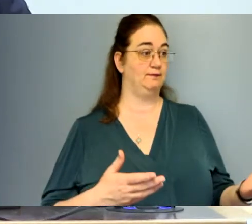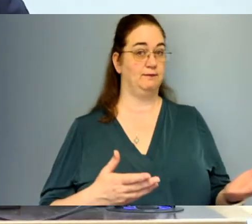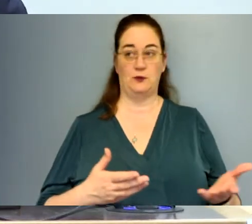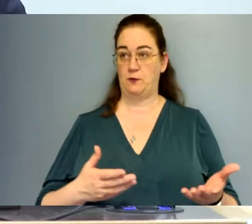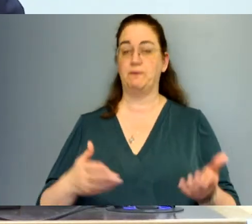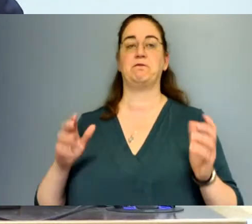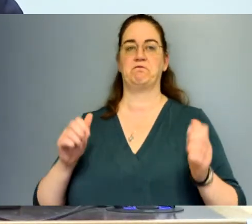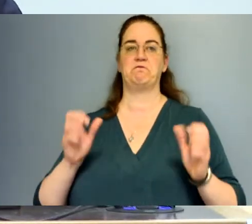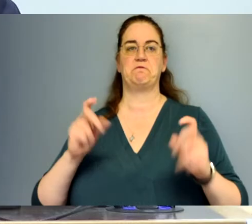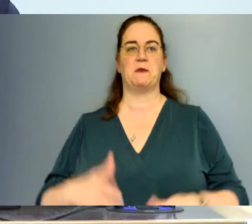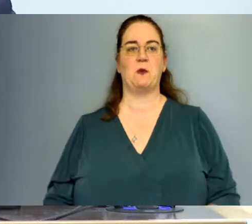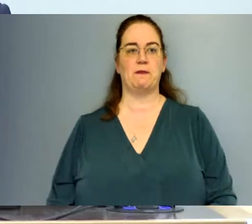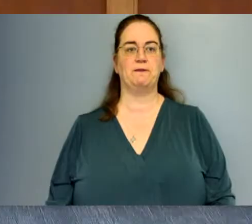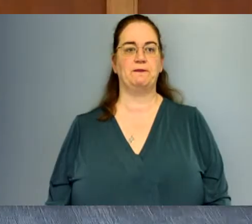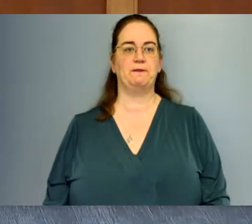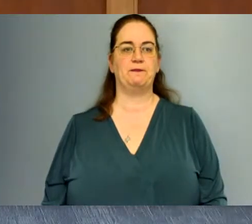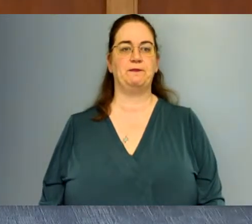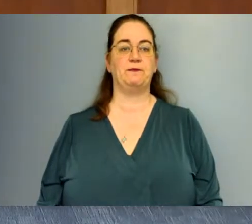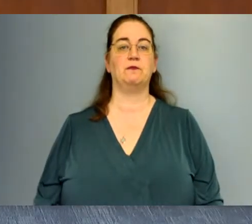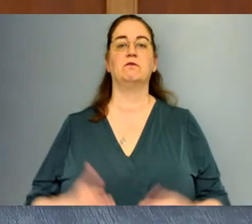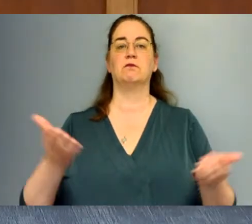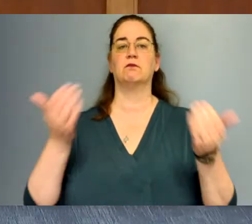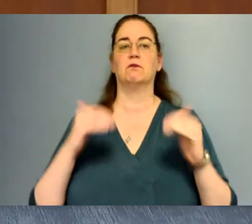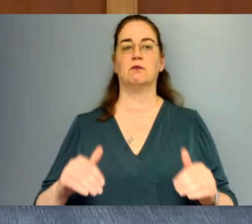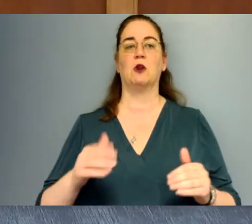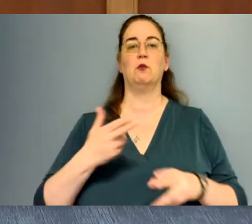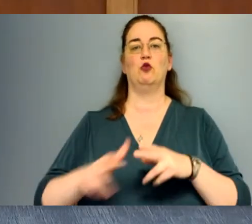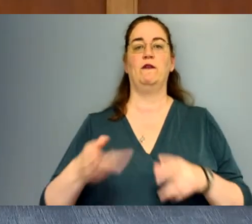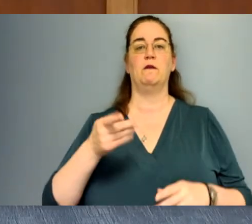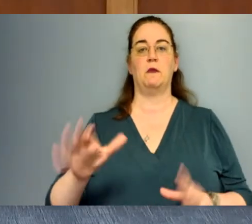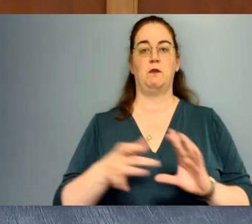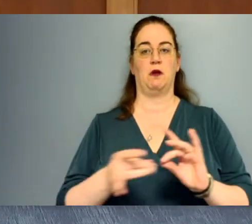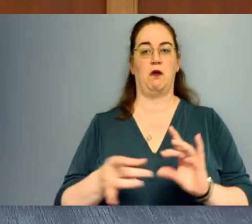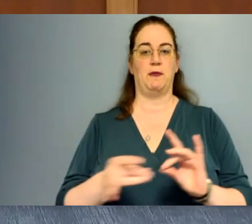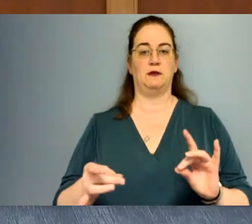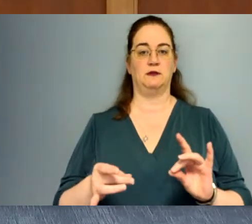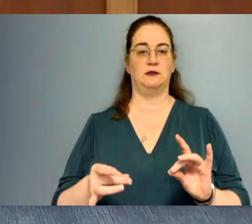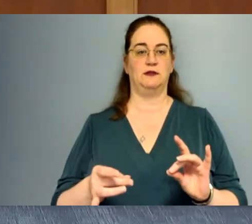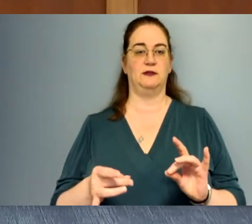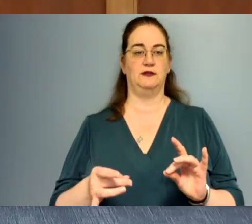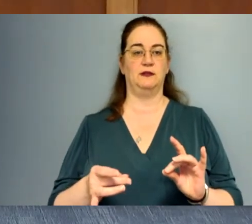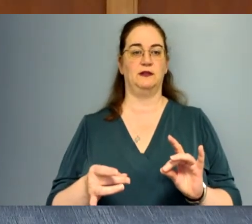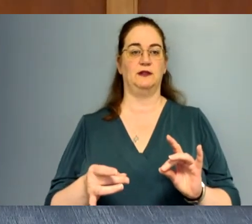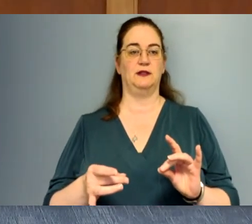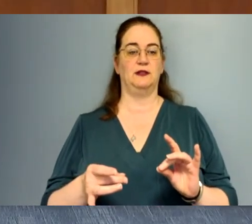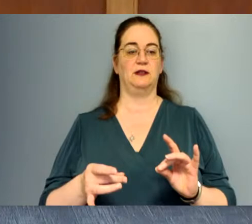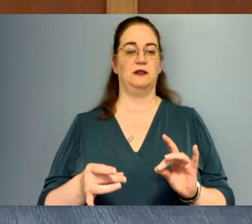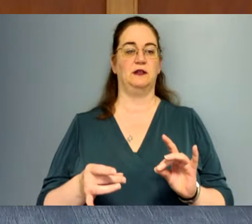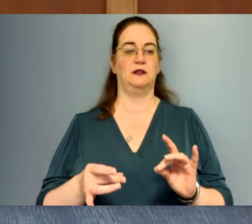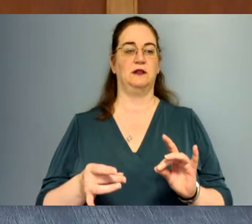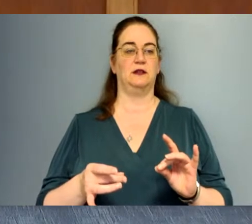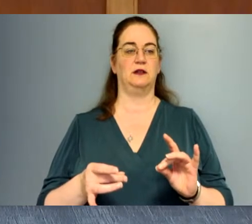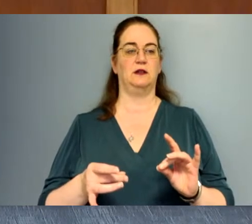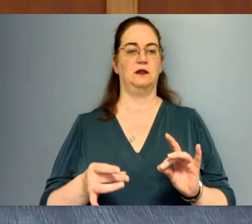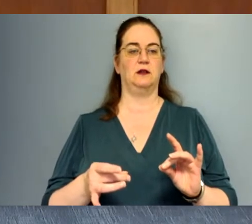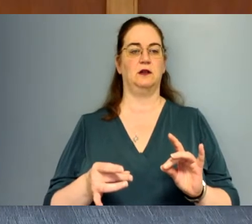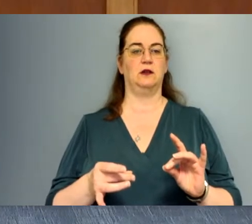Okay. All right, move on to brief public comments. Priscilla Linden.